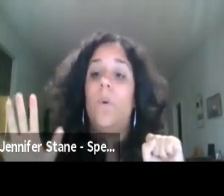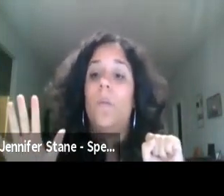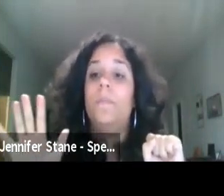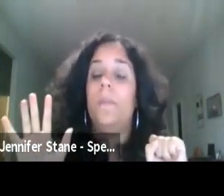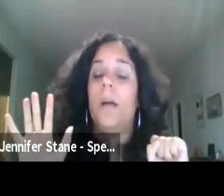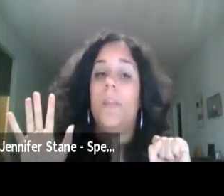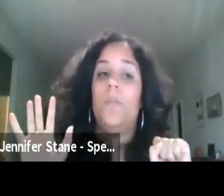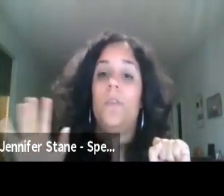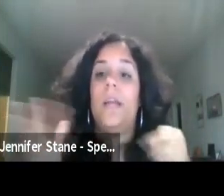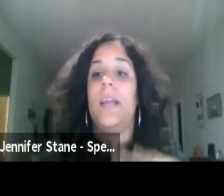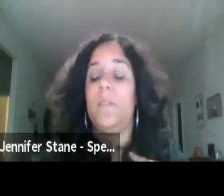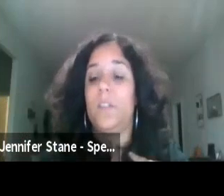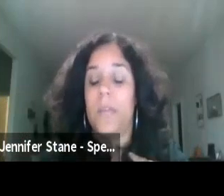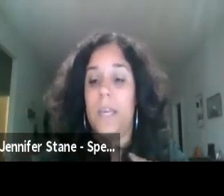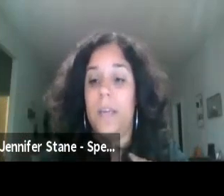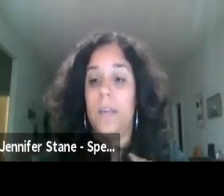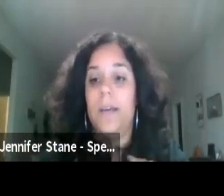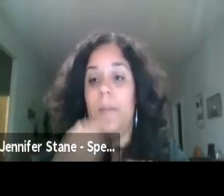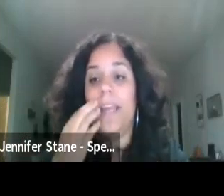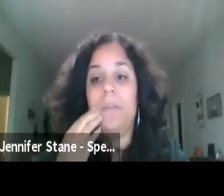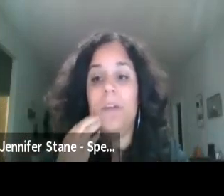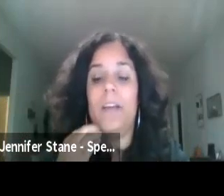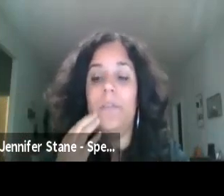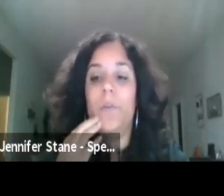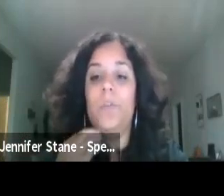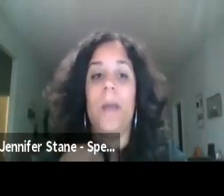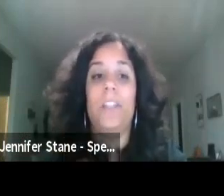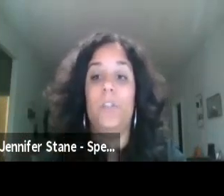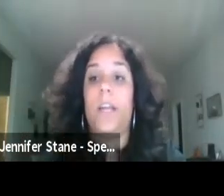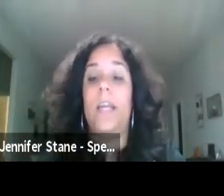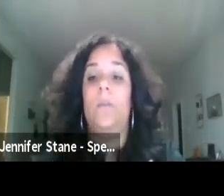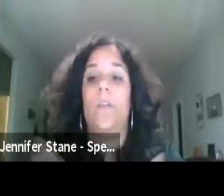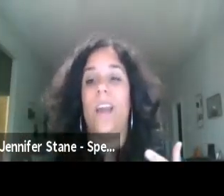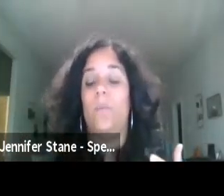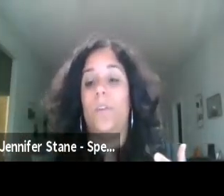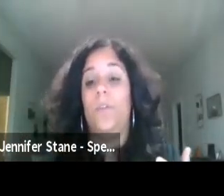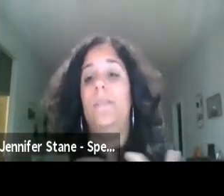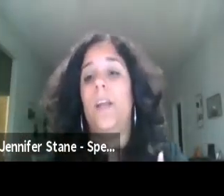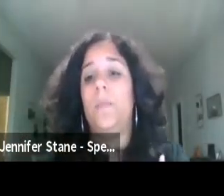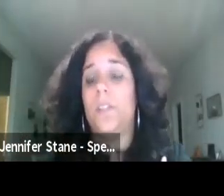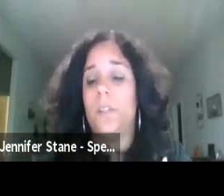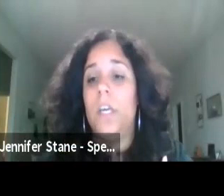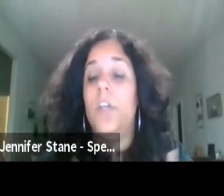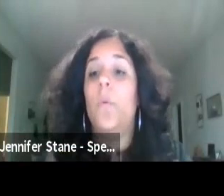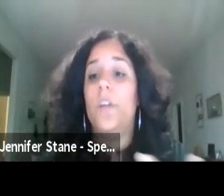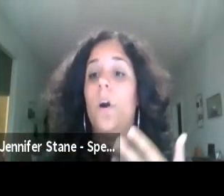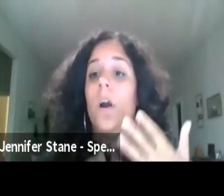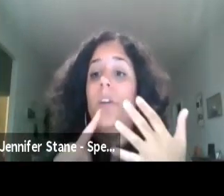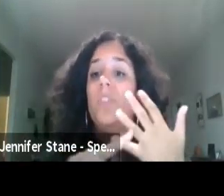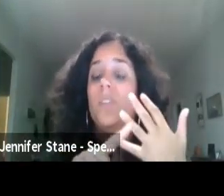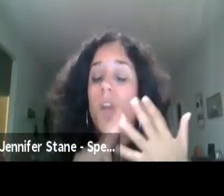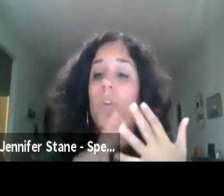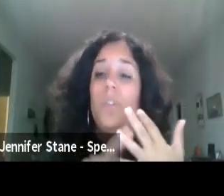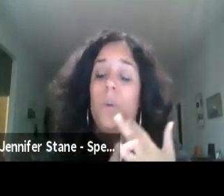training form that you fill out. It comes to me. I keep track of who's back to training and where they're at and what they're doing. It helps us know where you